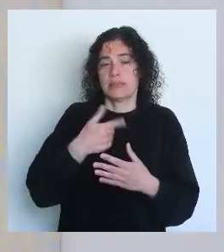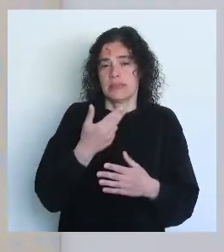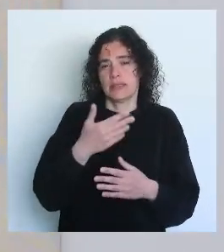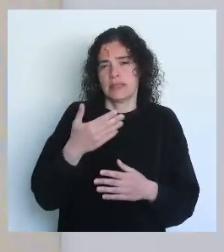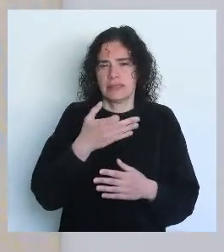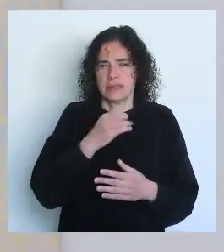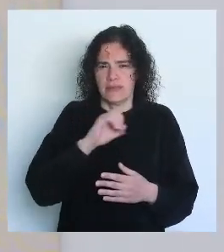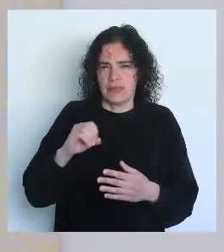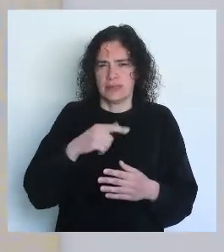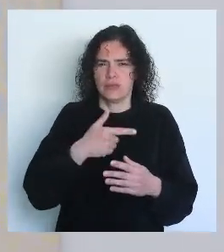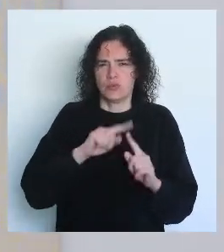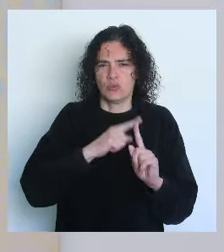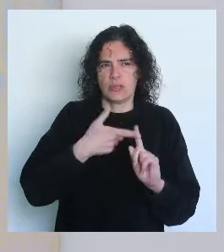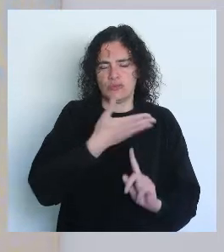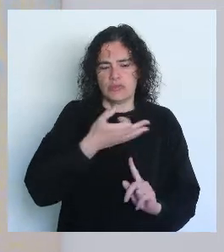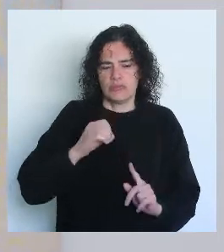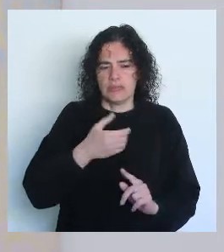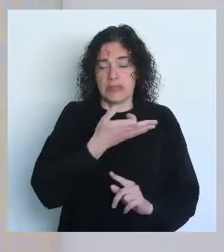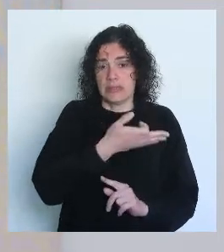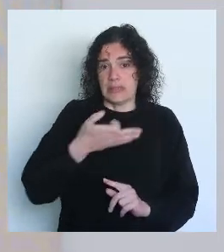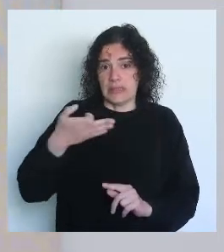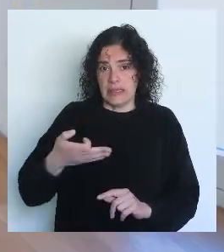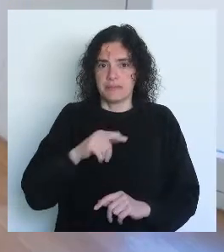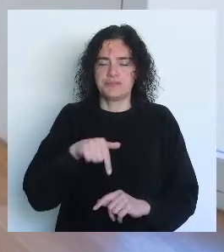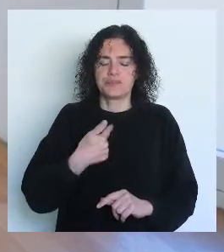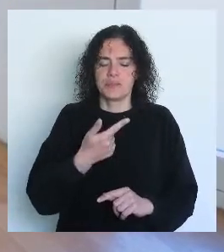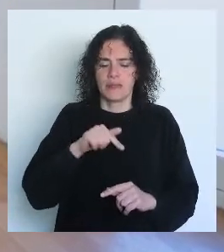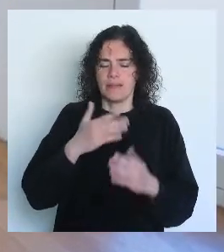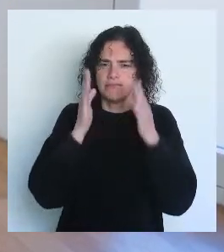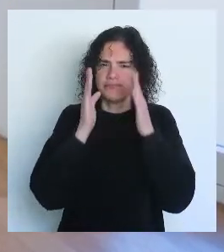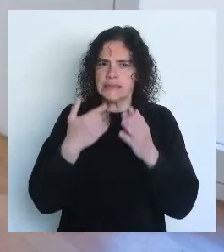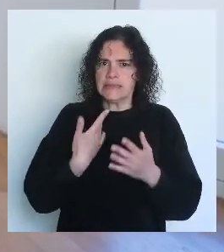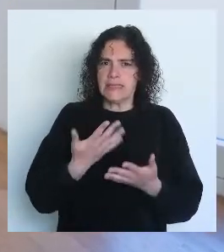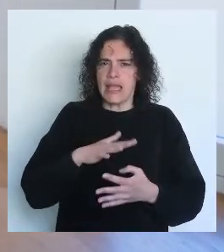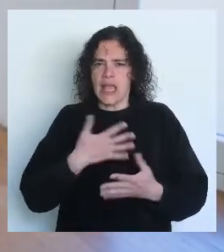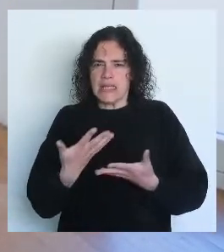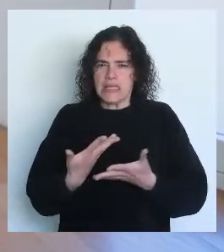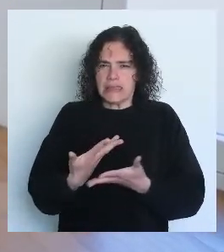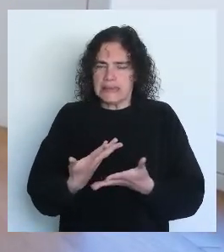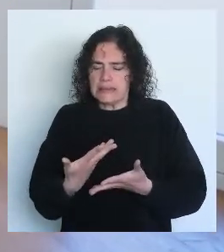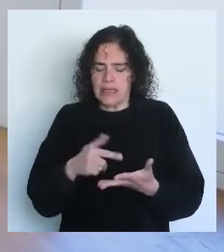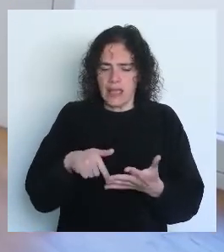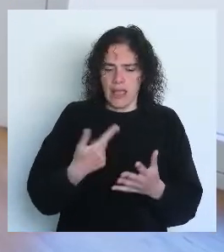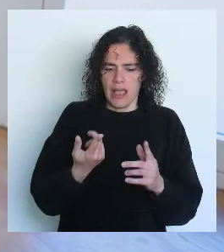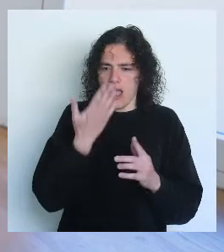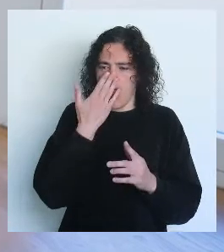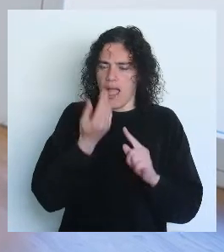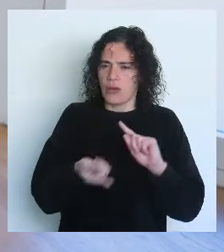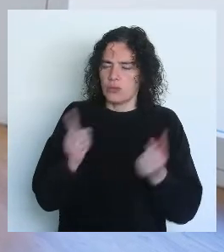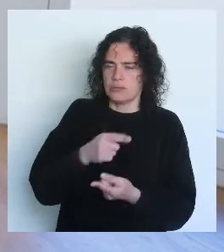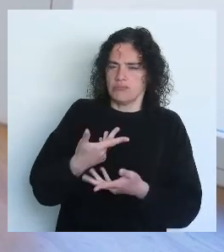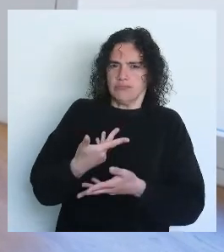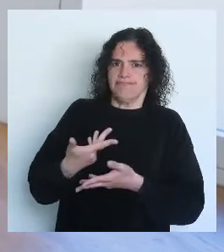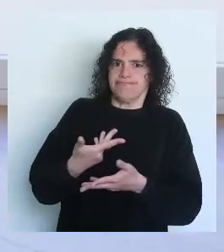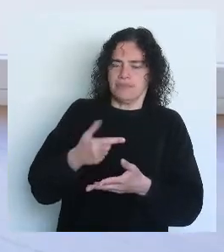the 70s, the 1970s, 1977, you have a tension in this painting, almost a